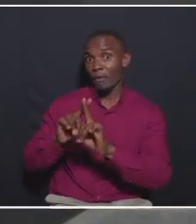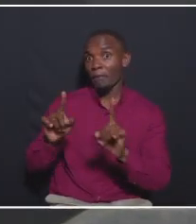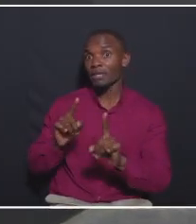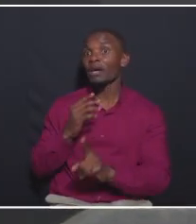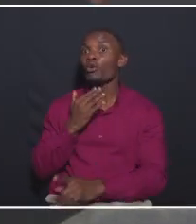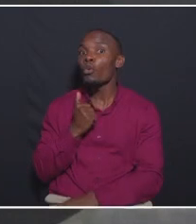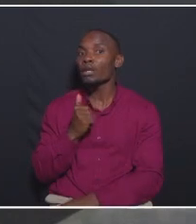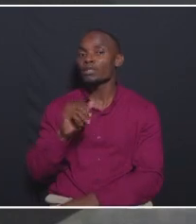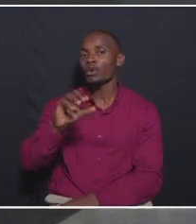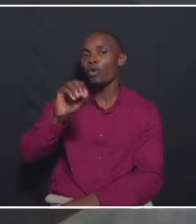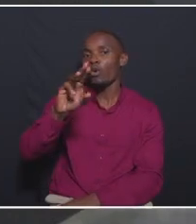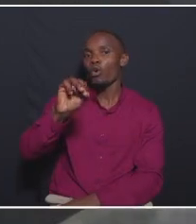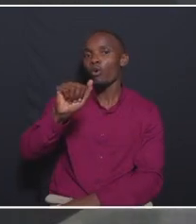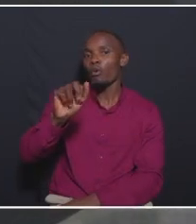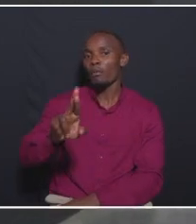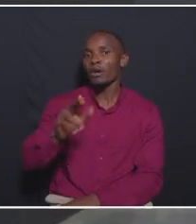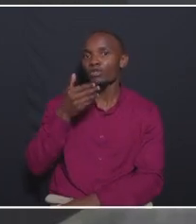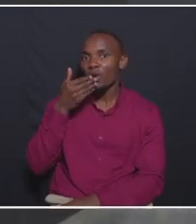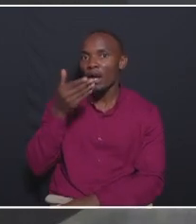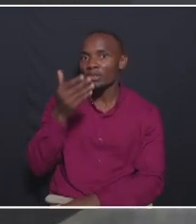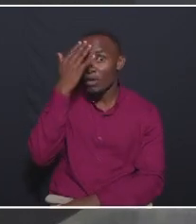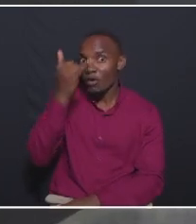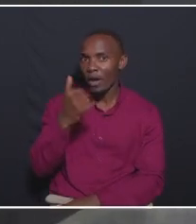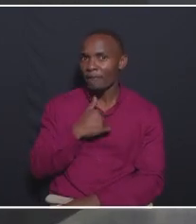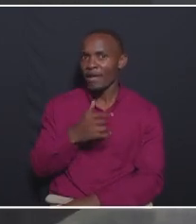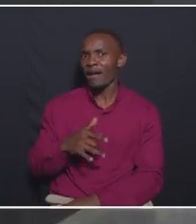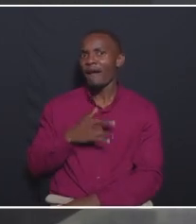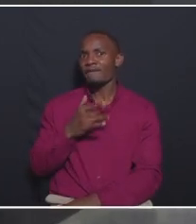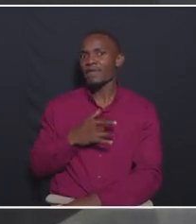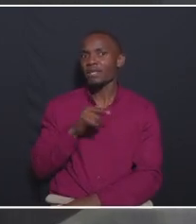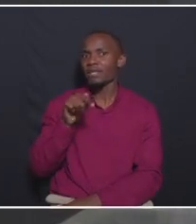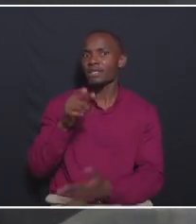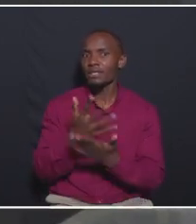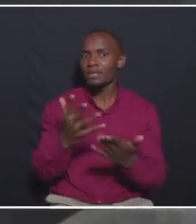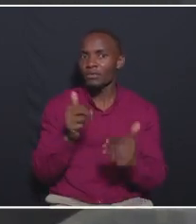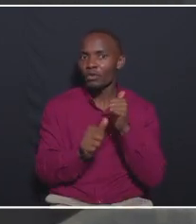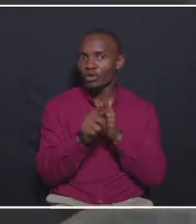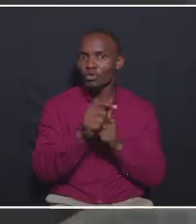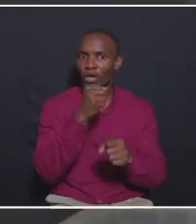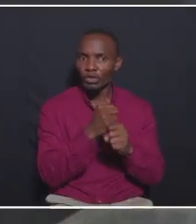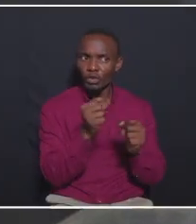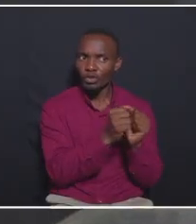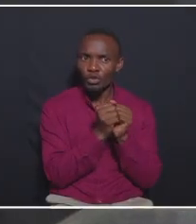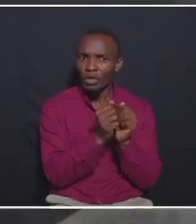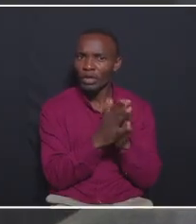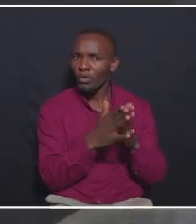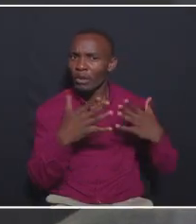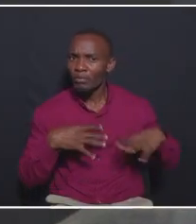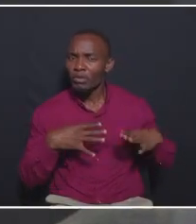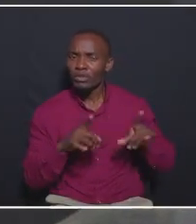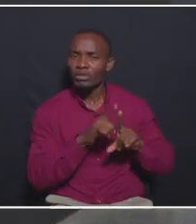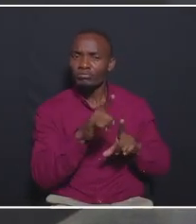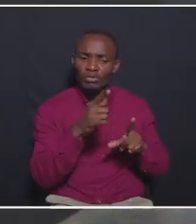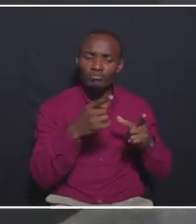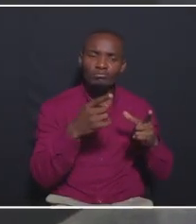Omar because I'm getting the feeling that this is something that you are doing with a group of people and you're trying to understand how